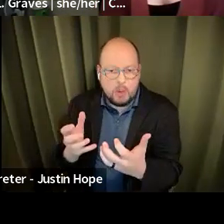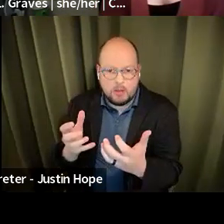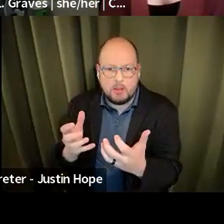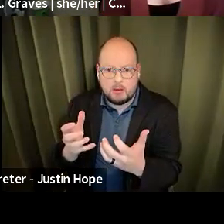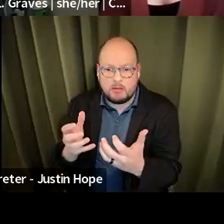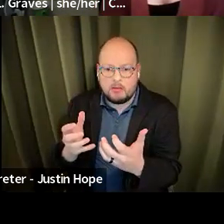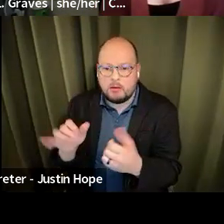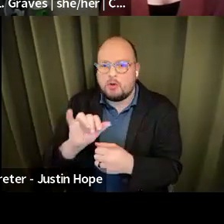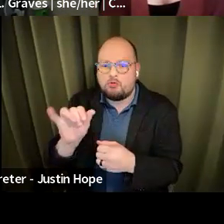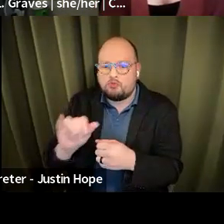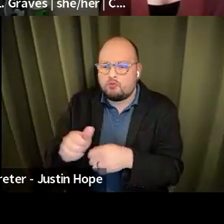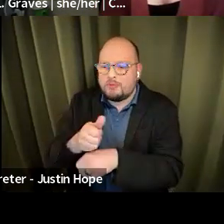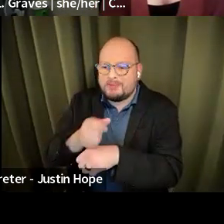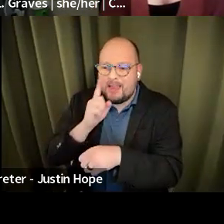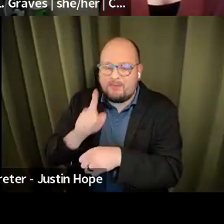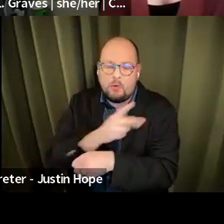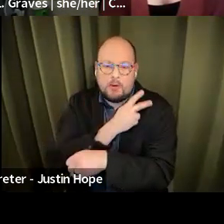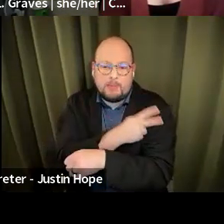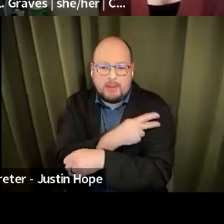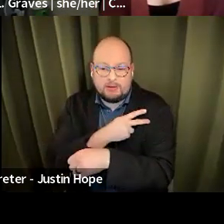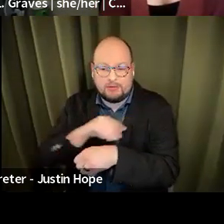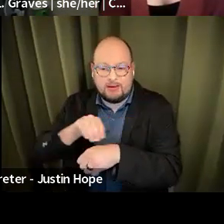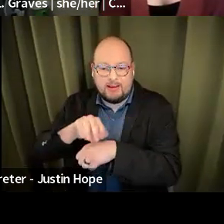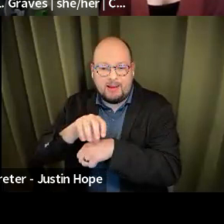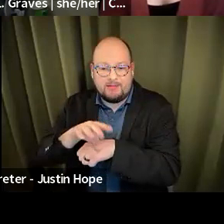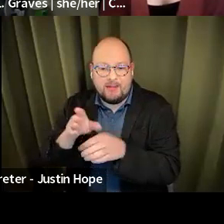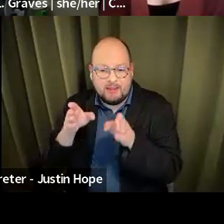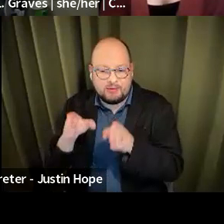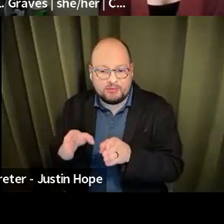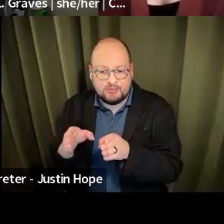advisories, patient advisors to help us understand